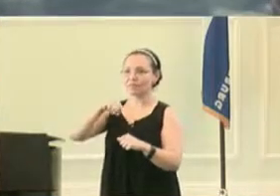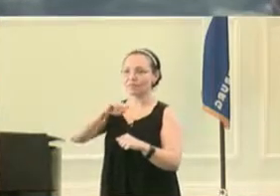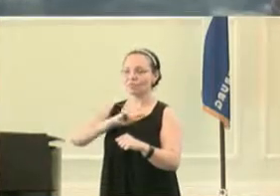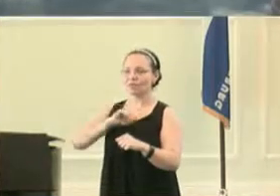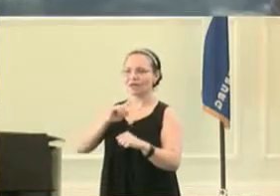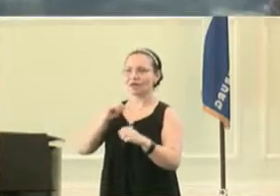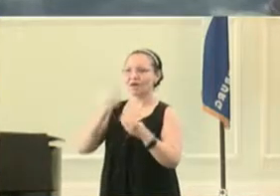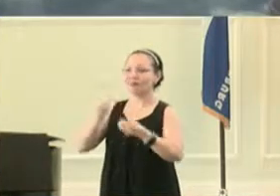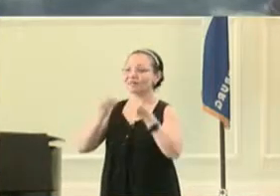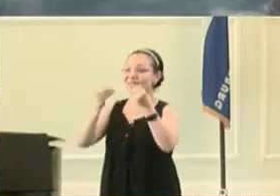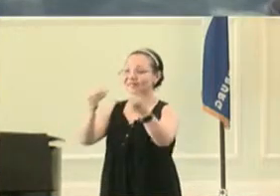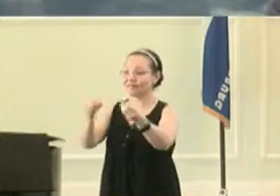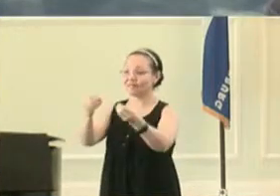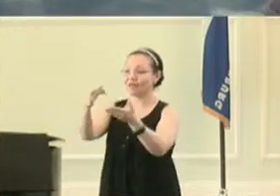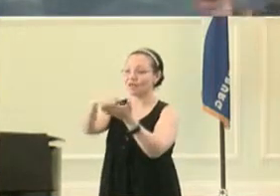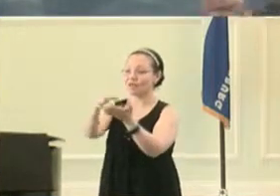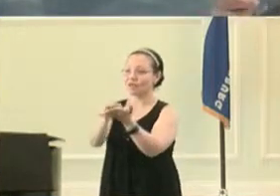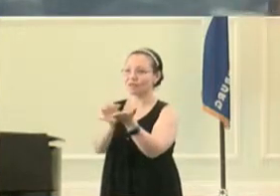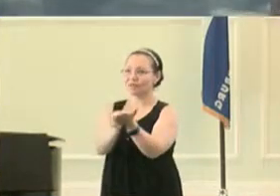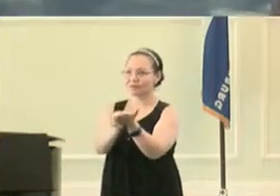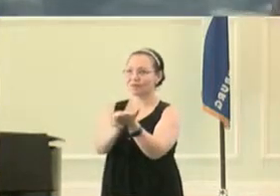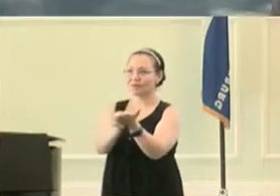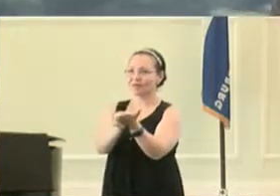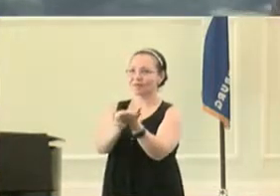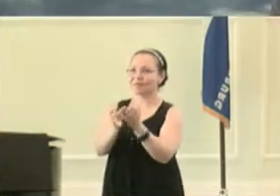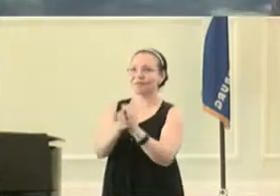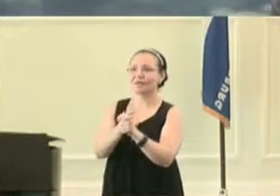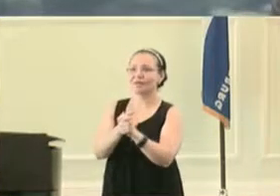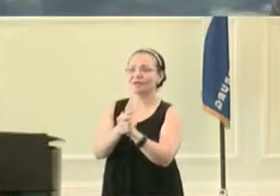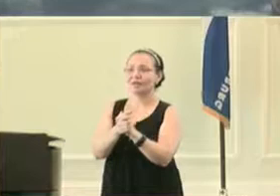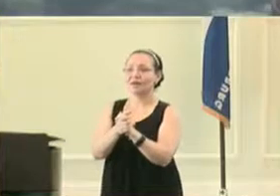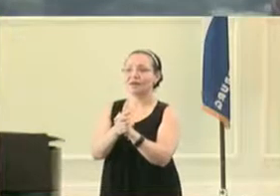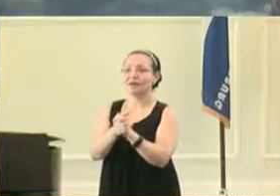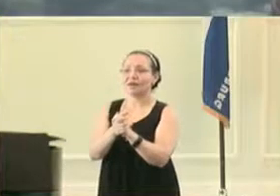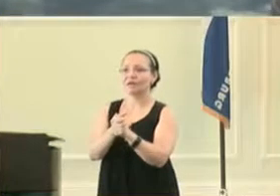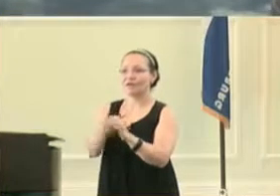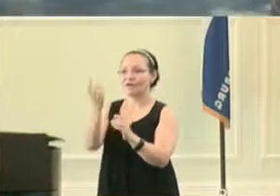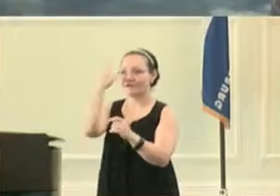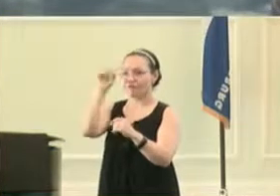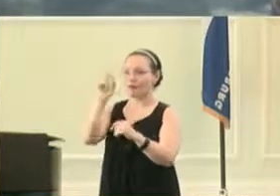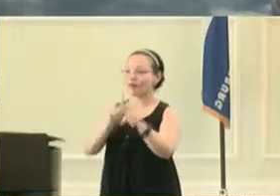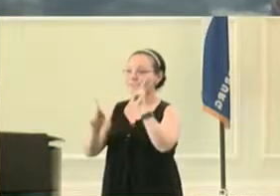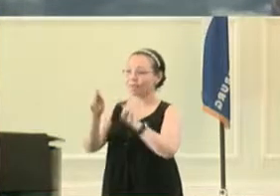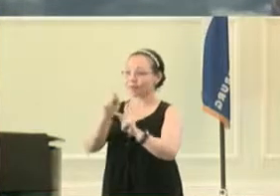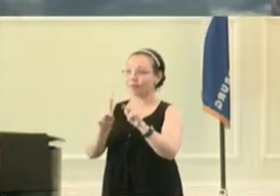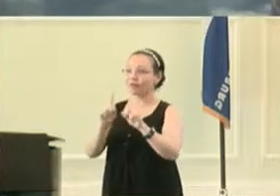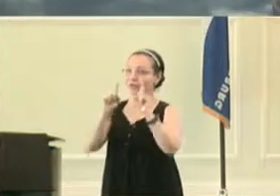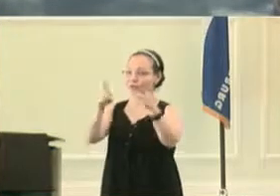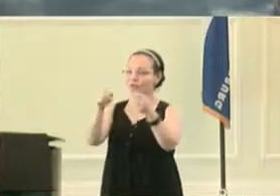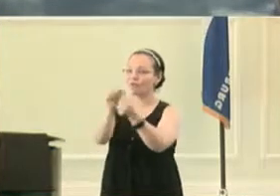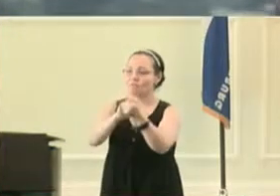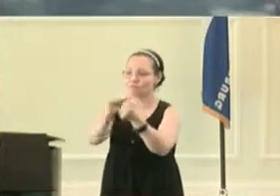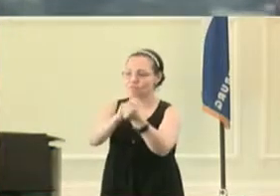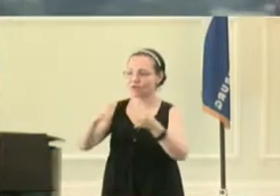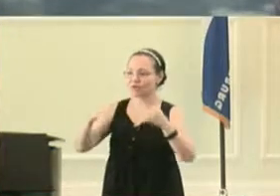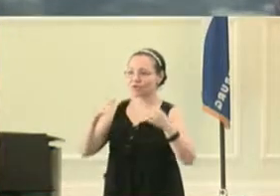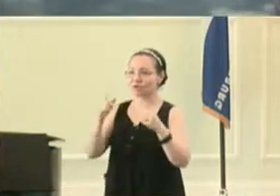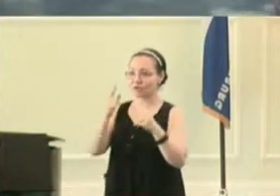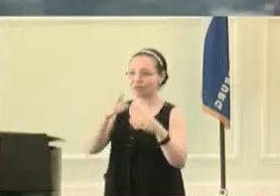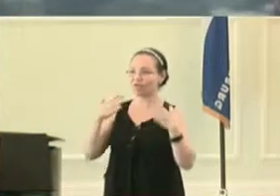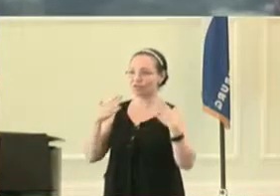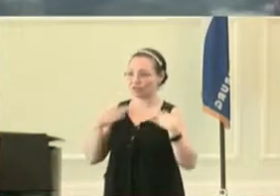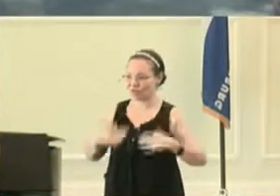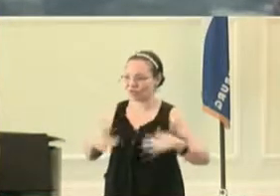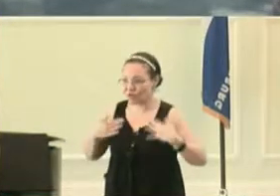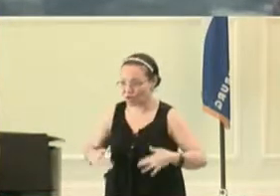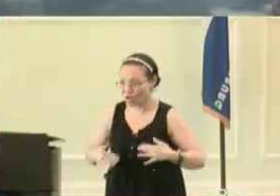quarters so that people can get their cart when they go to Aldi's, and also they can wash their clothes at the laundromat or dry